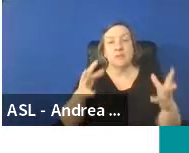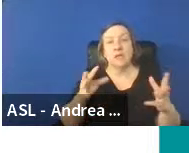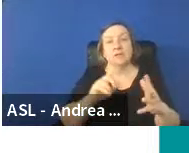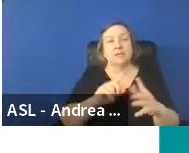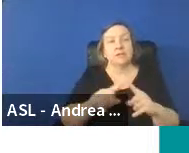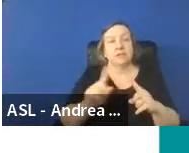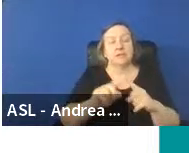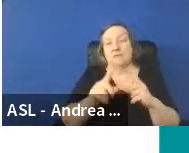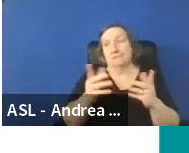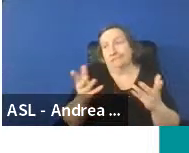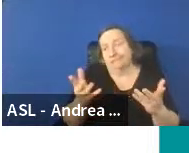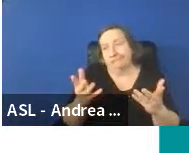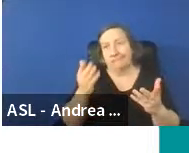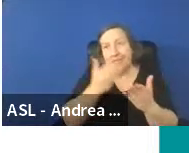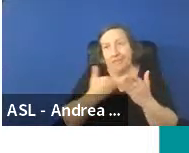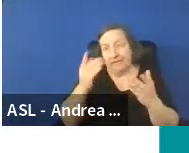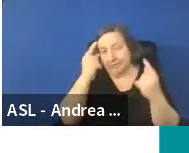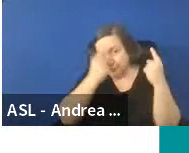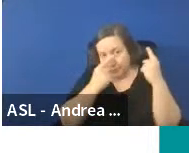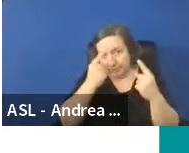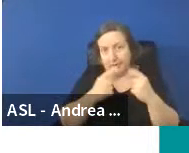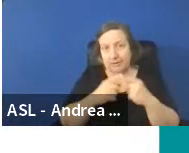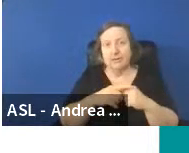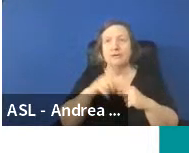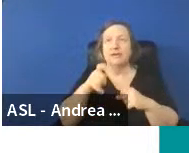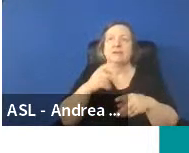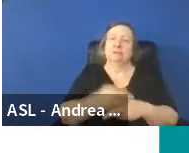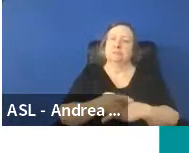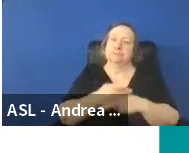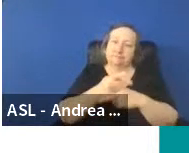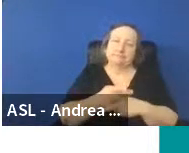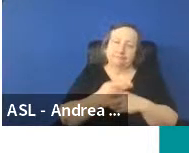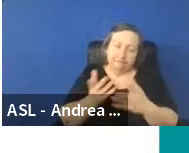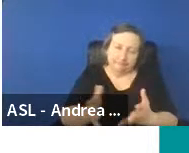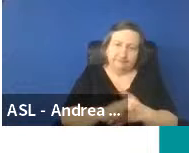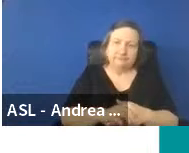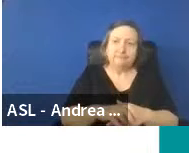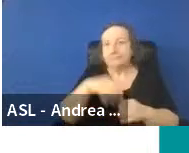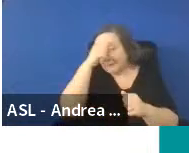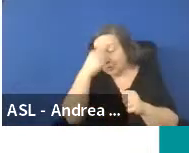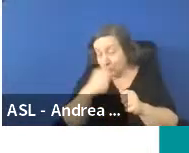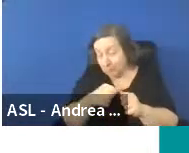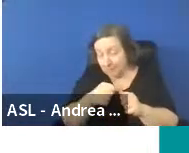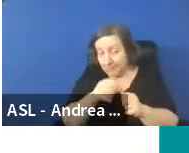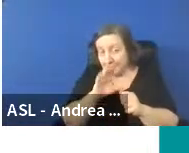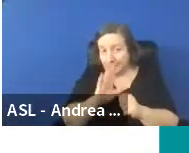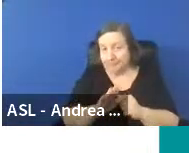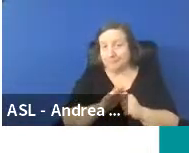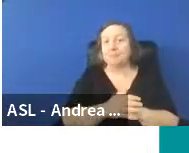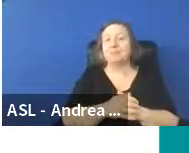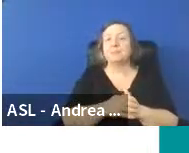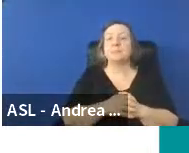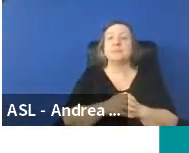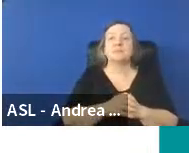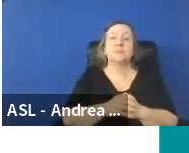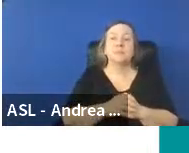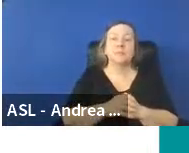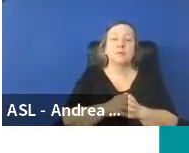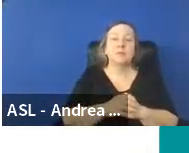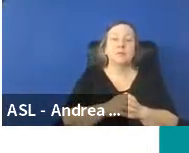caveats. Can't be too careful. So keep in mind that what this